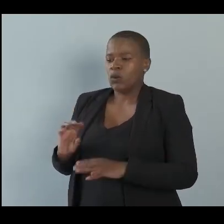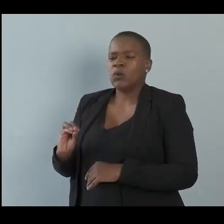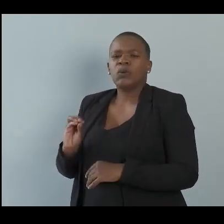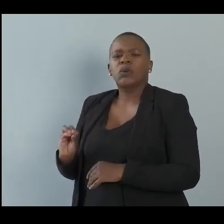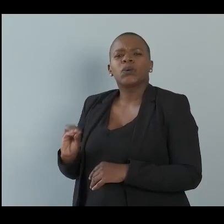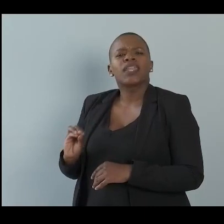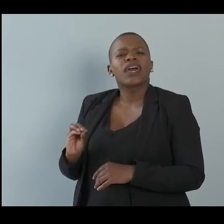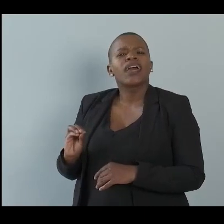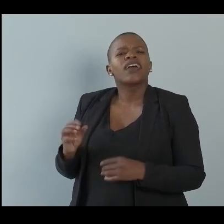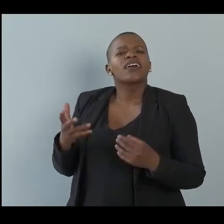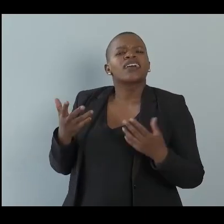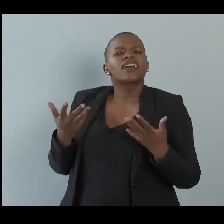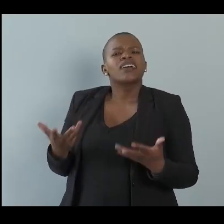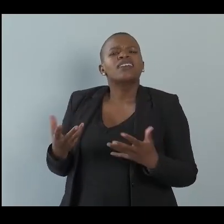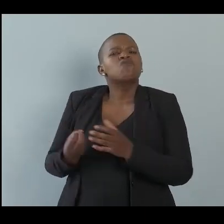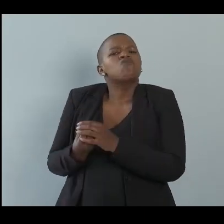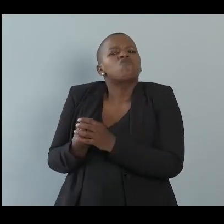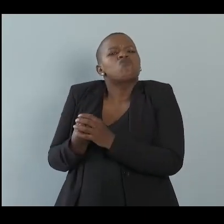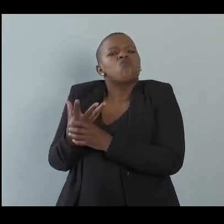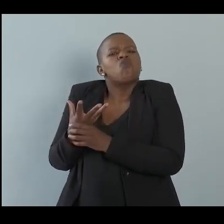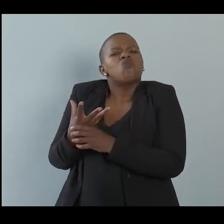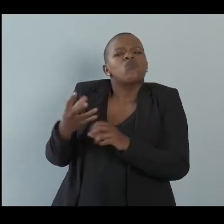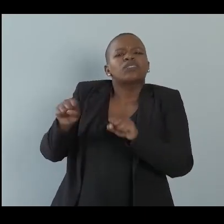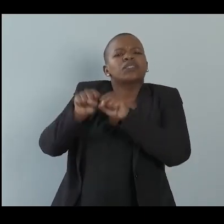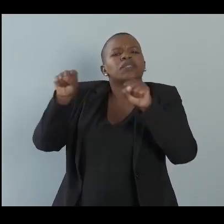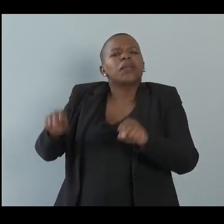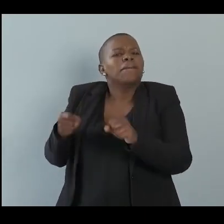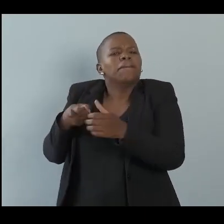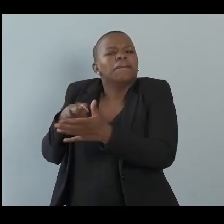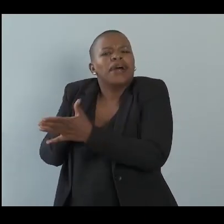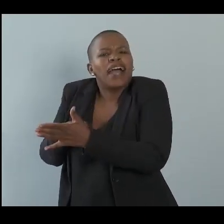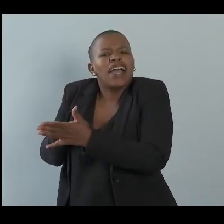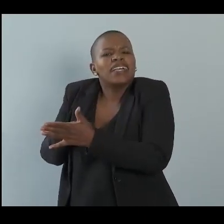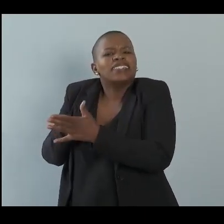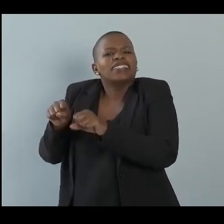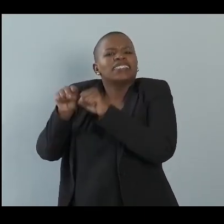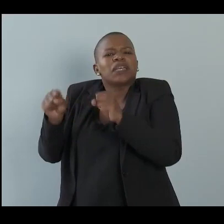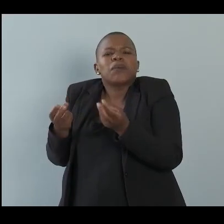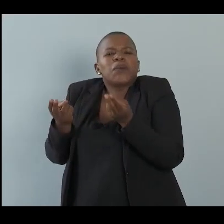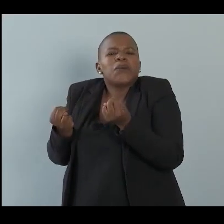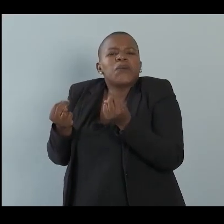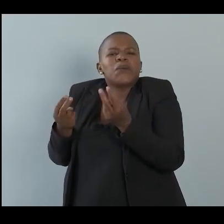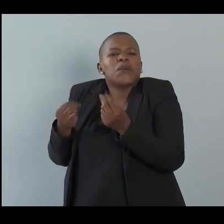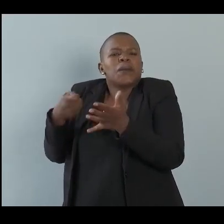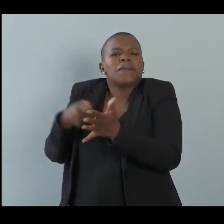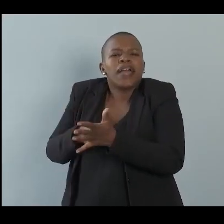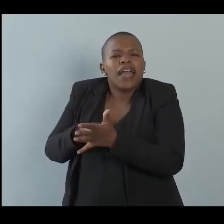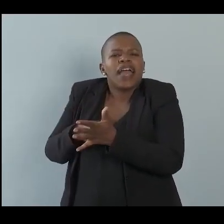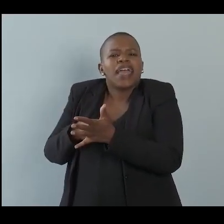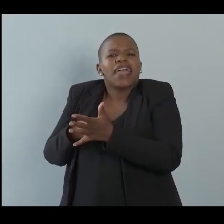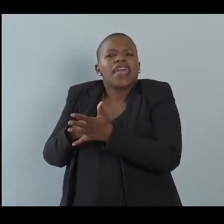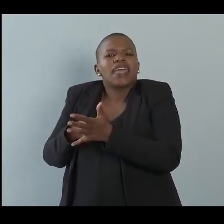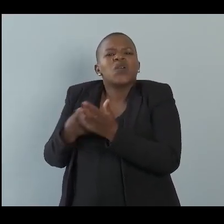growth that they're on. They're investing in systems, they're investing in platforms, the depreciation charge coming through because of the success